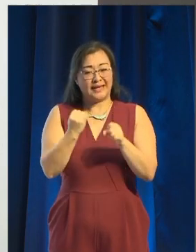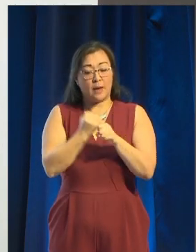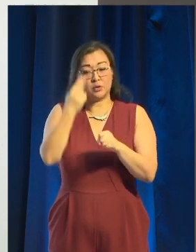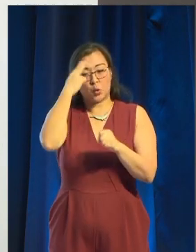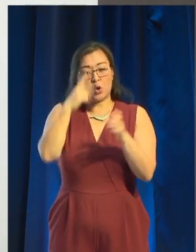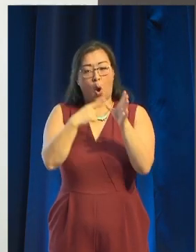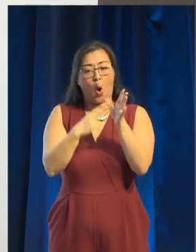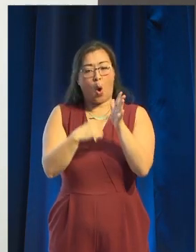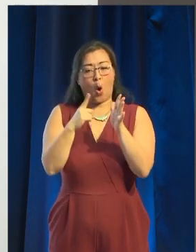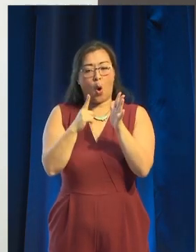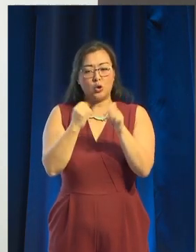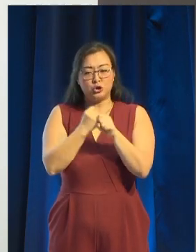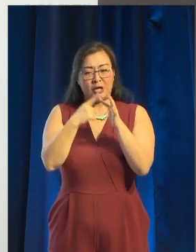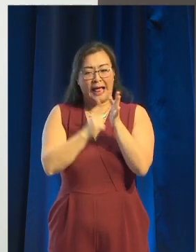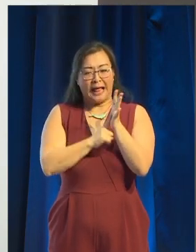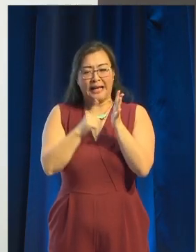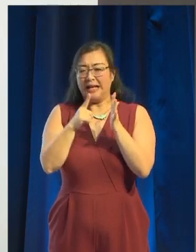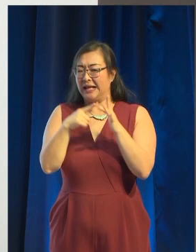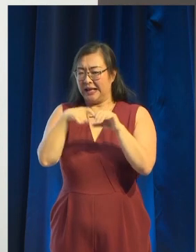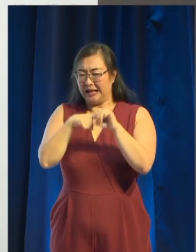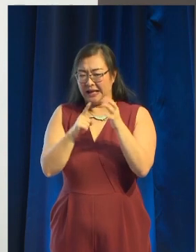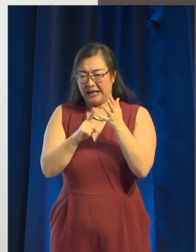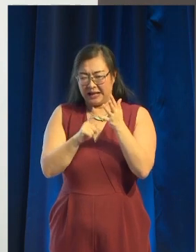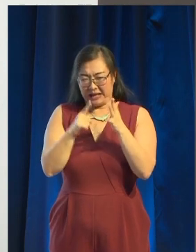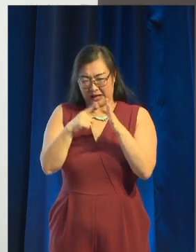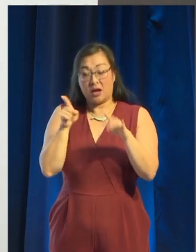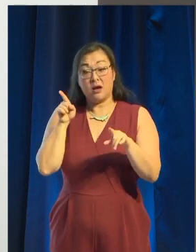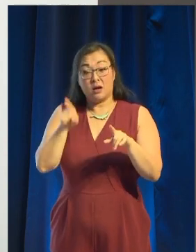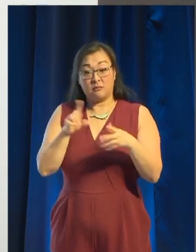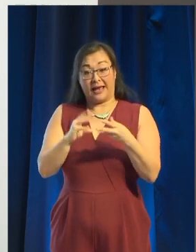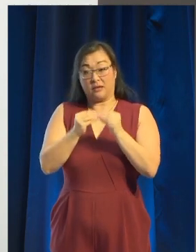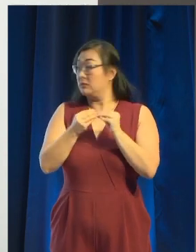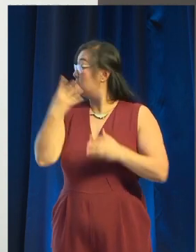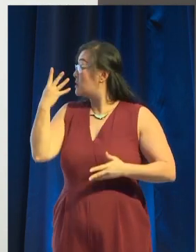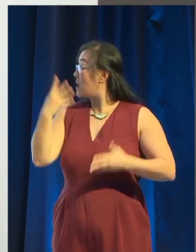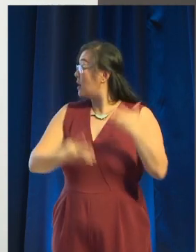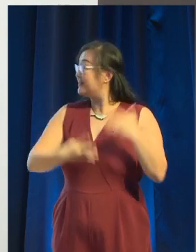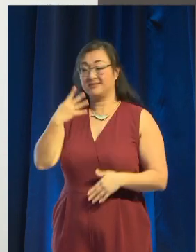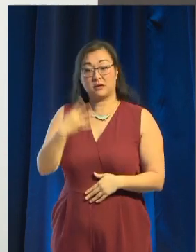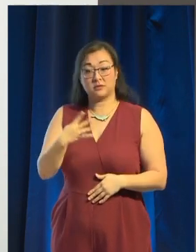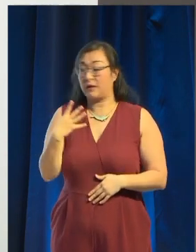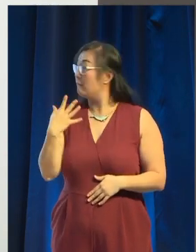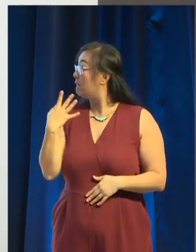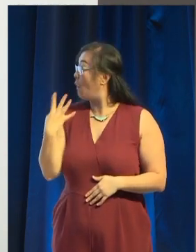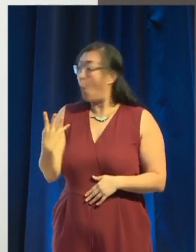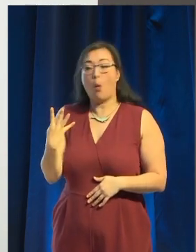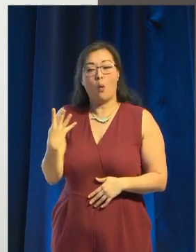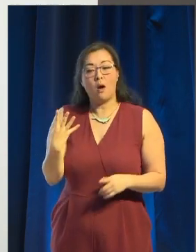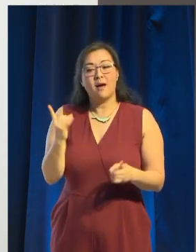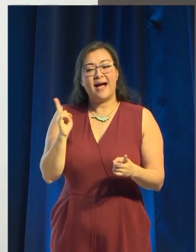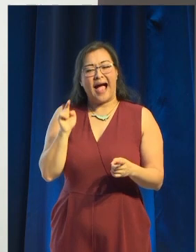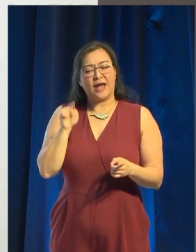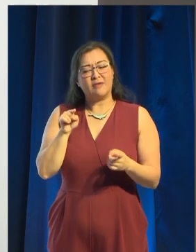the genre is born as a reaction to bishoujo games, which existed before.